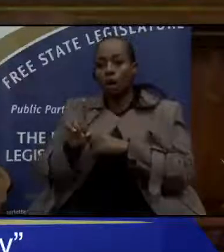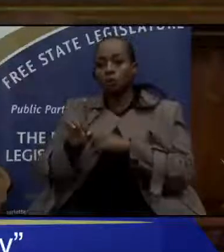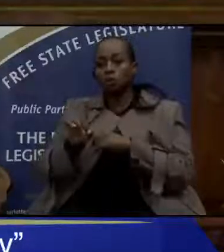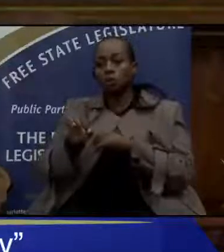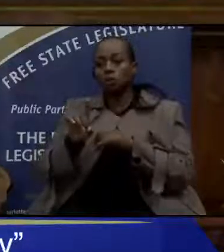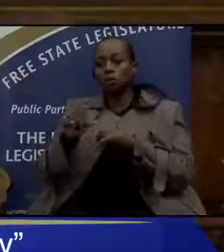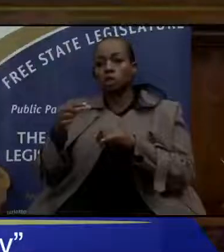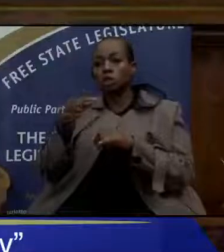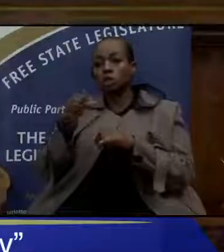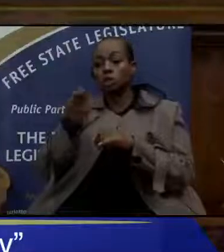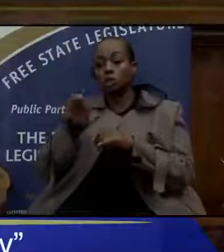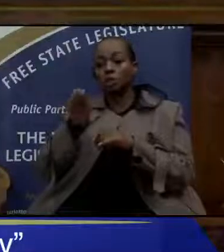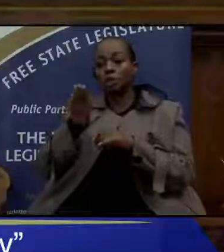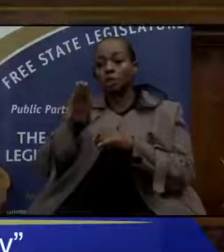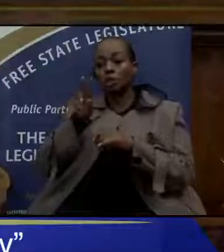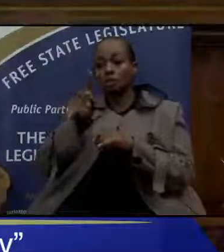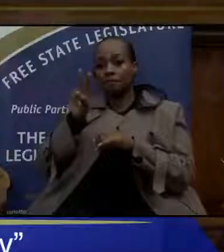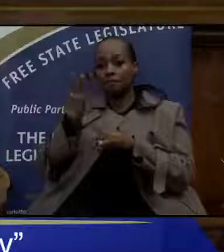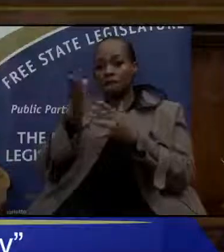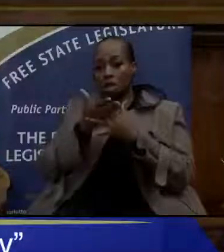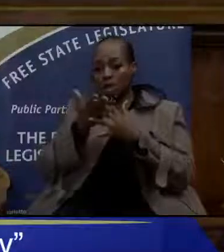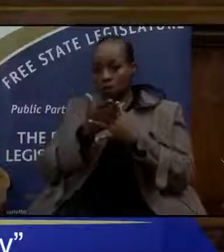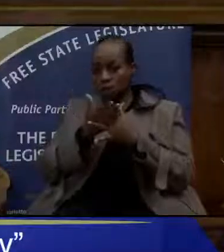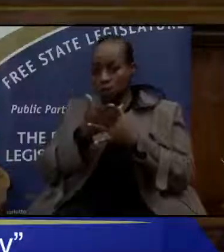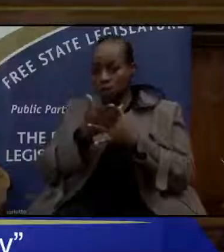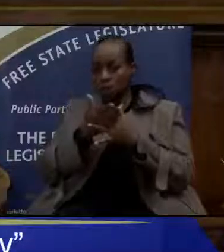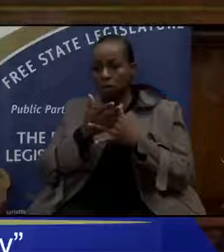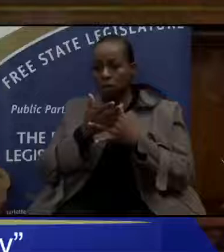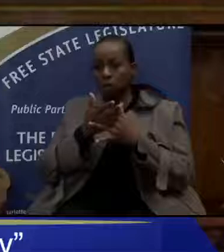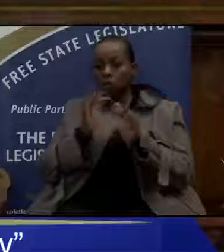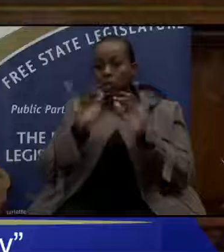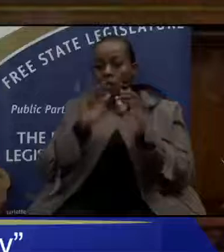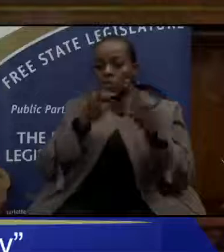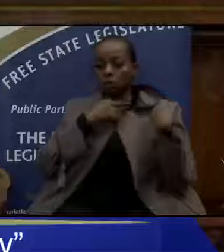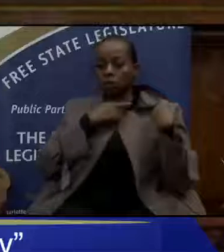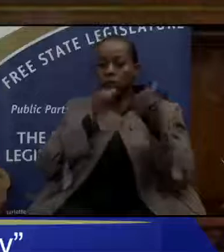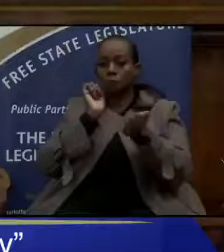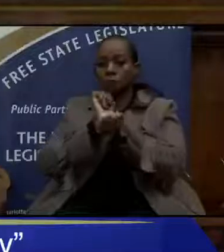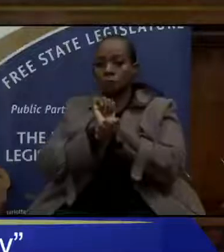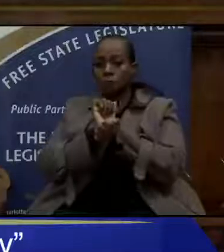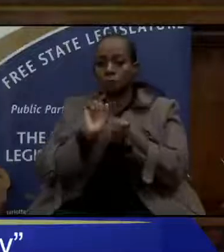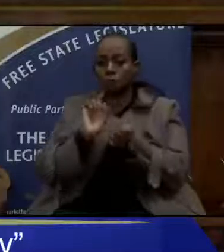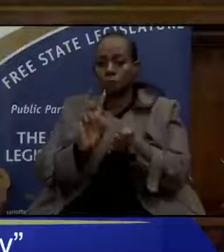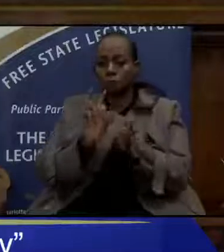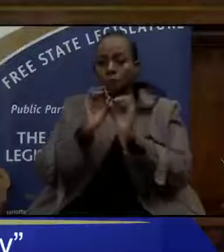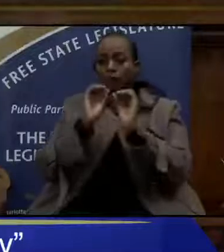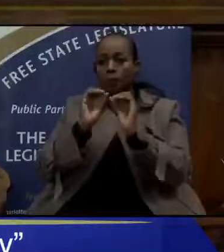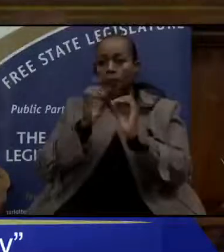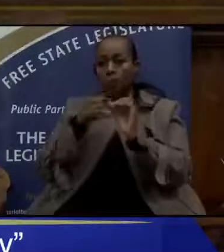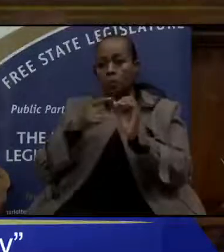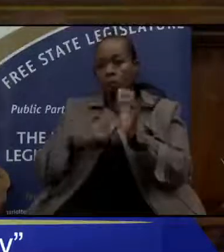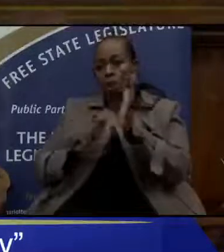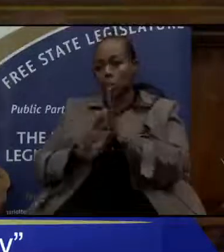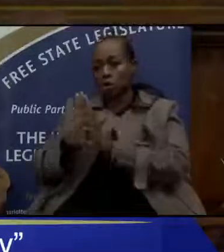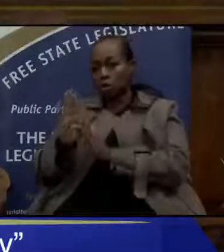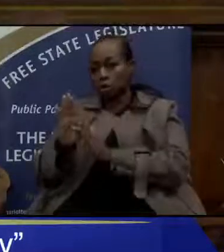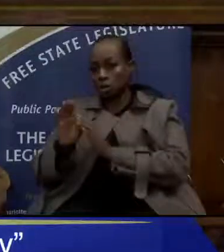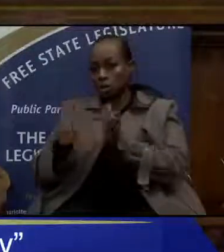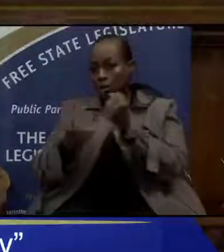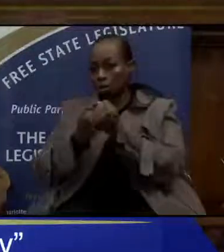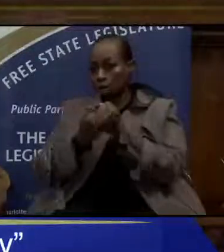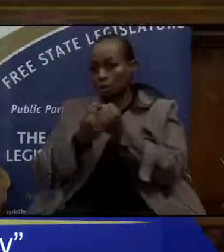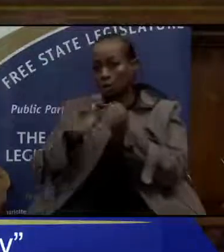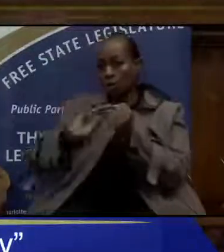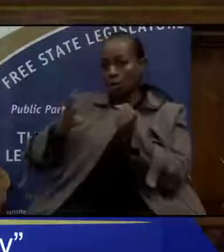gender-based violence cases that get to be prosecuted. We will increase our capacity to support women by working together with